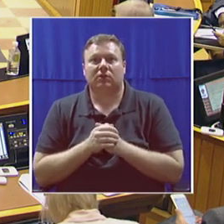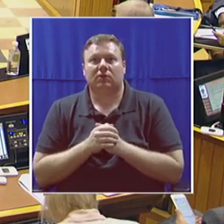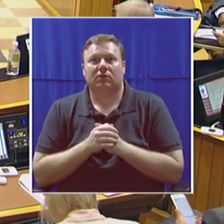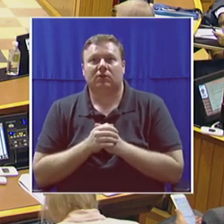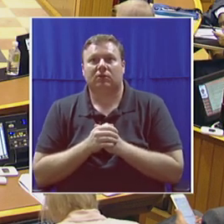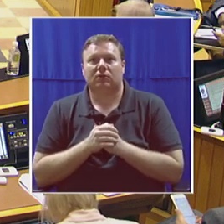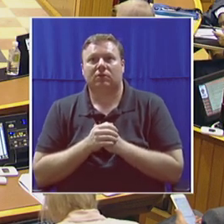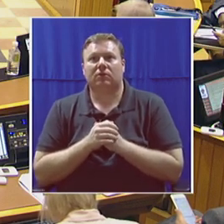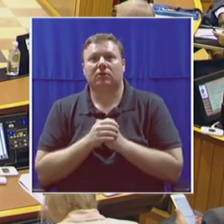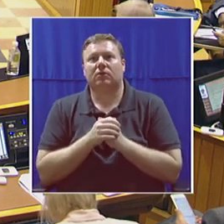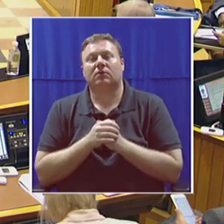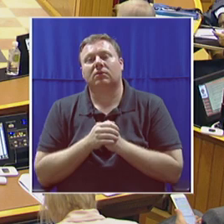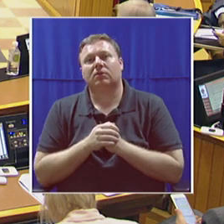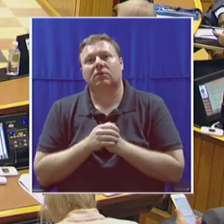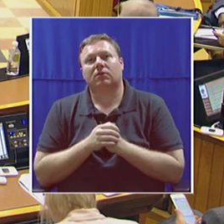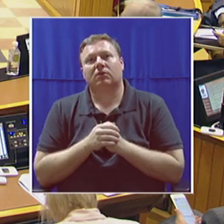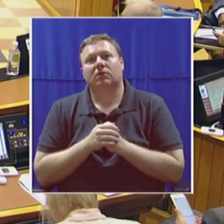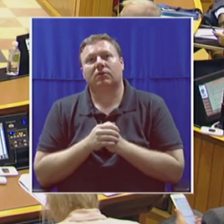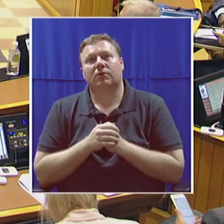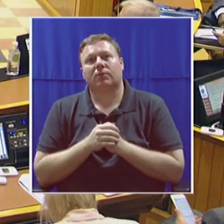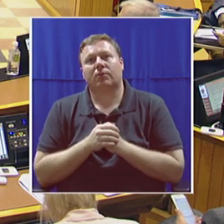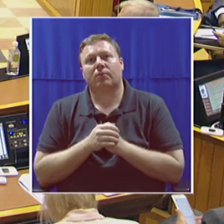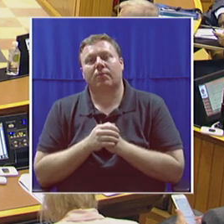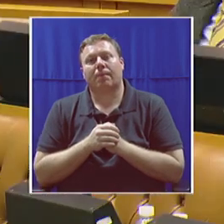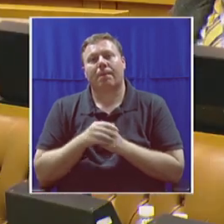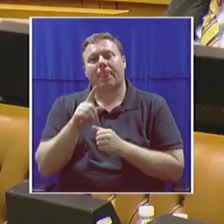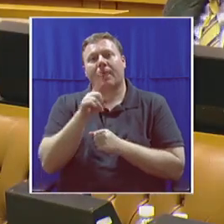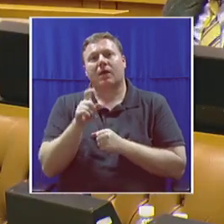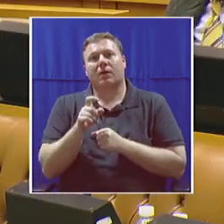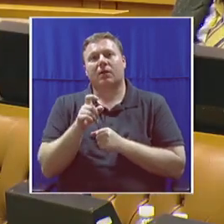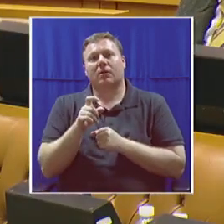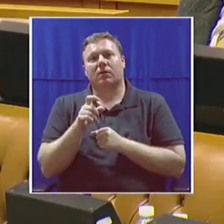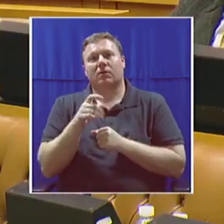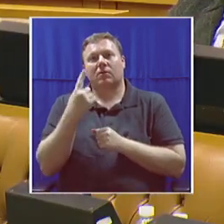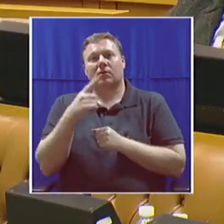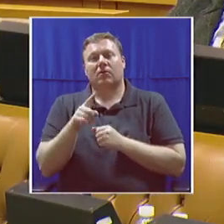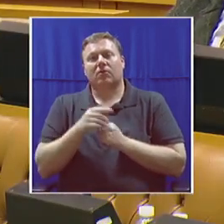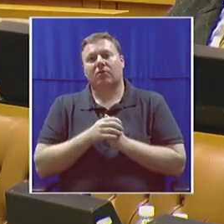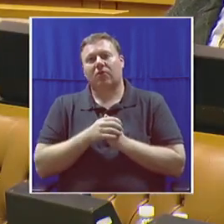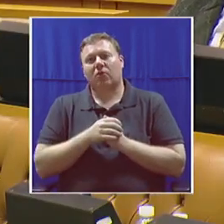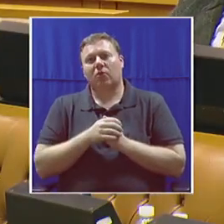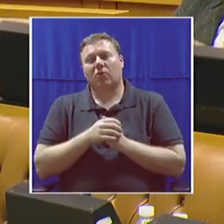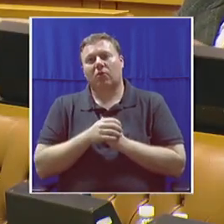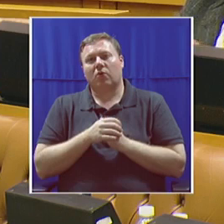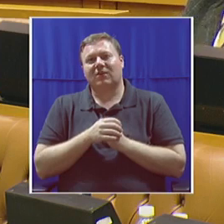the question regarding the finalization of the petroleum Amendment